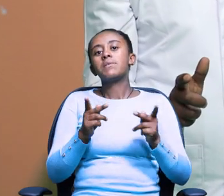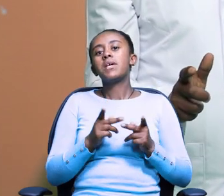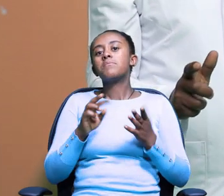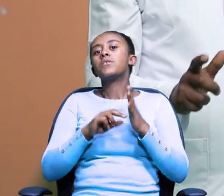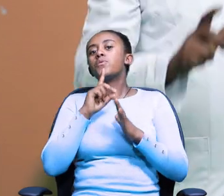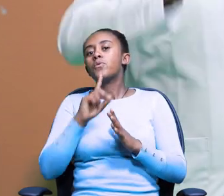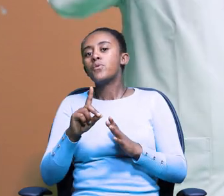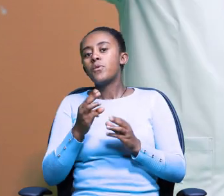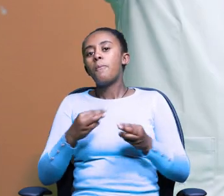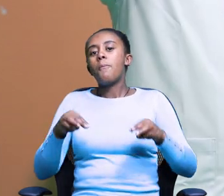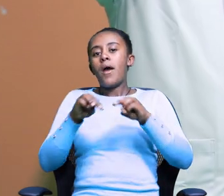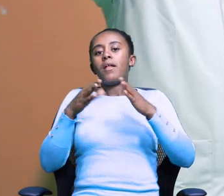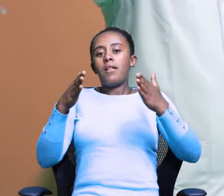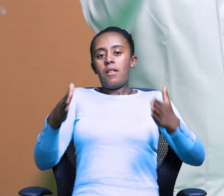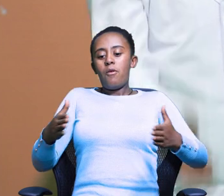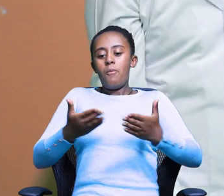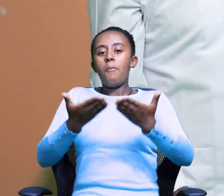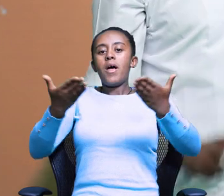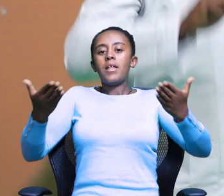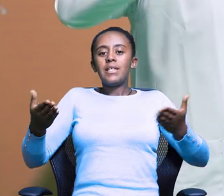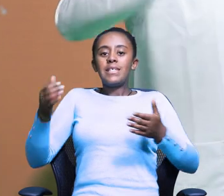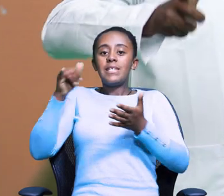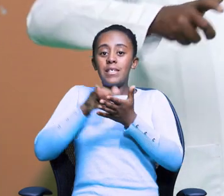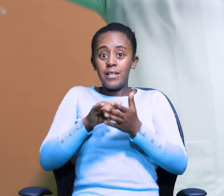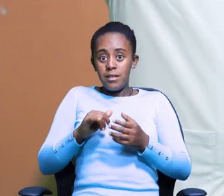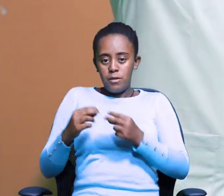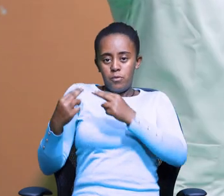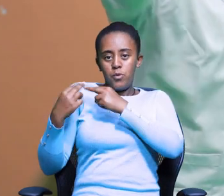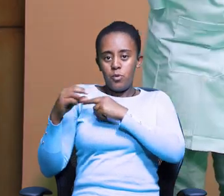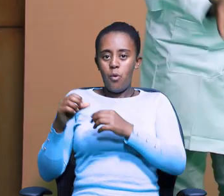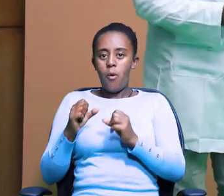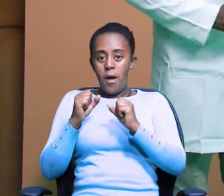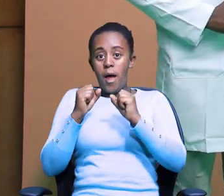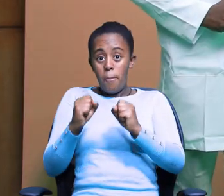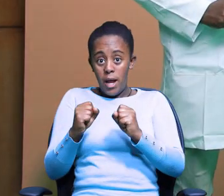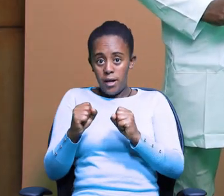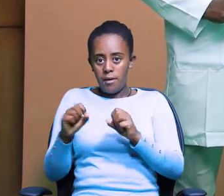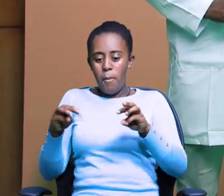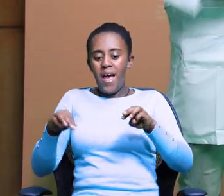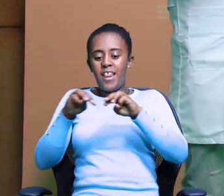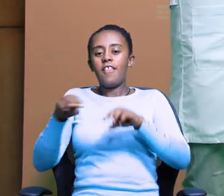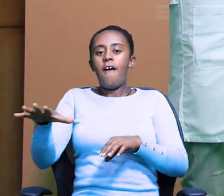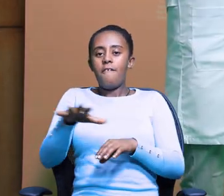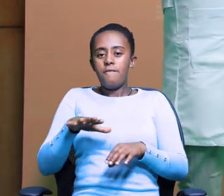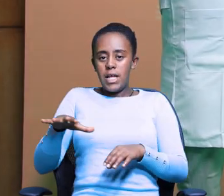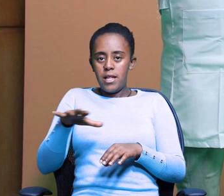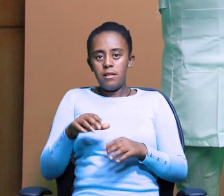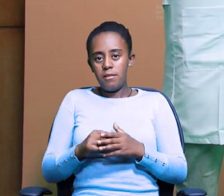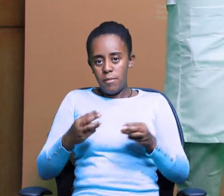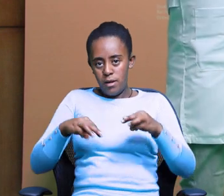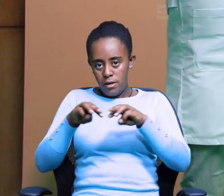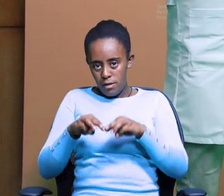means the magnetization of the material that responds with applied magnetic field. If magnetic field